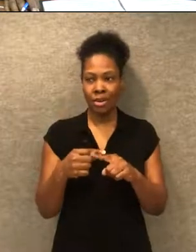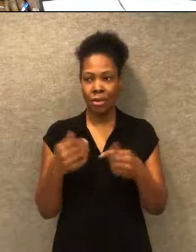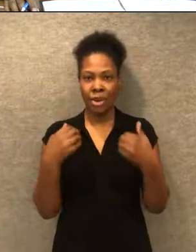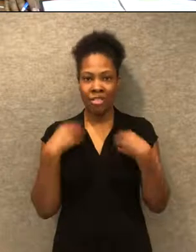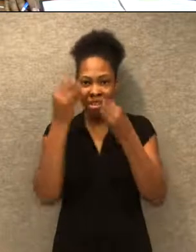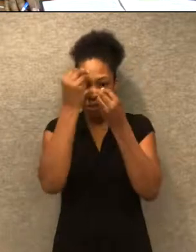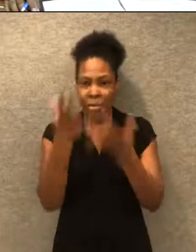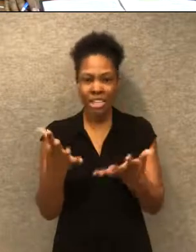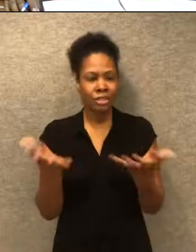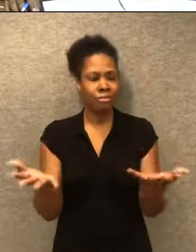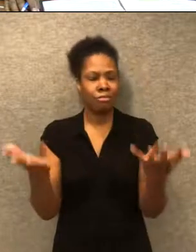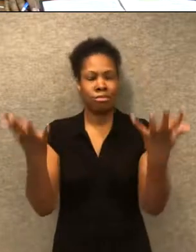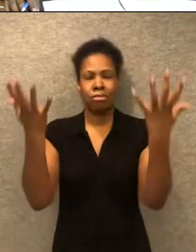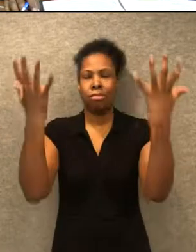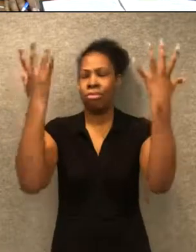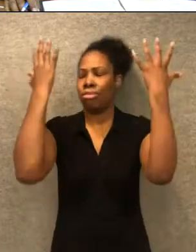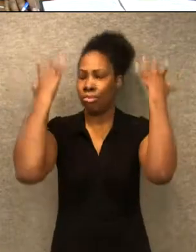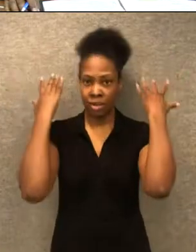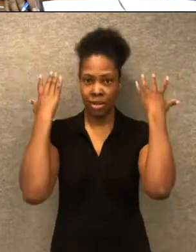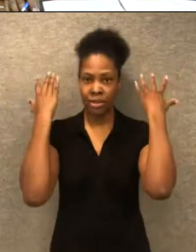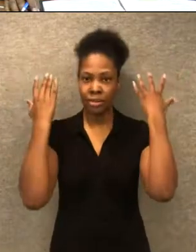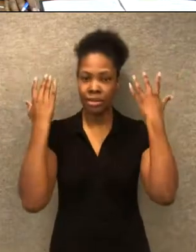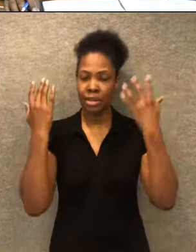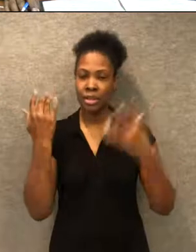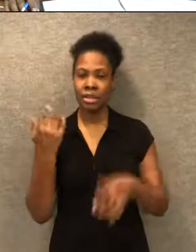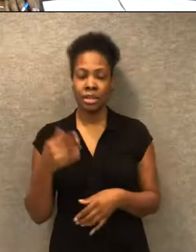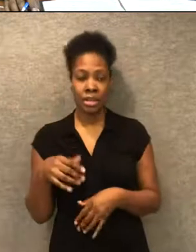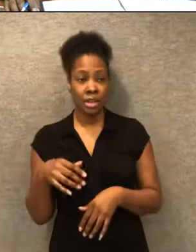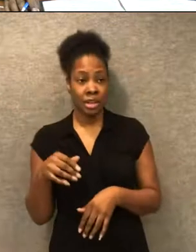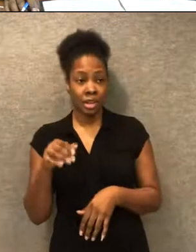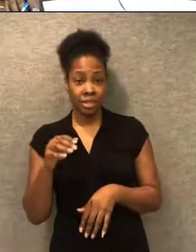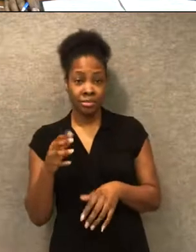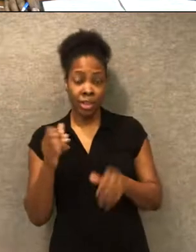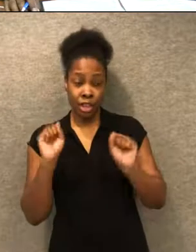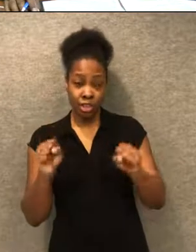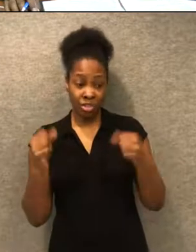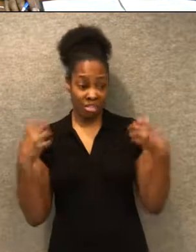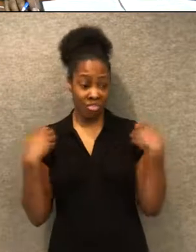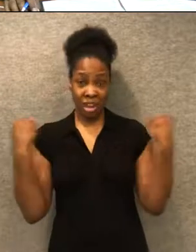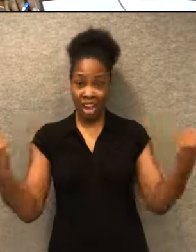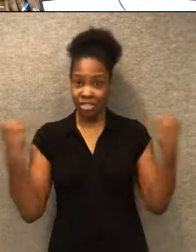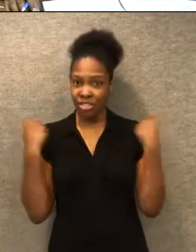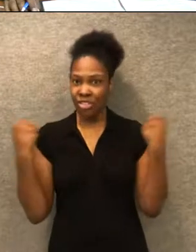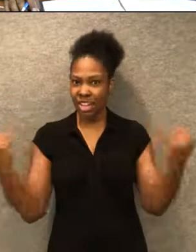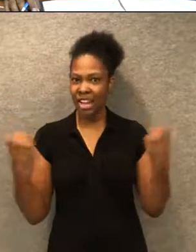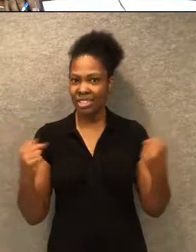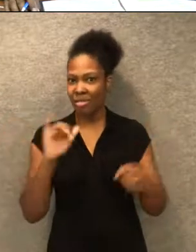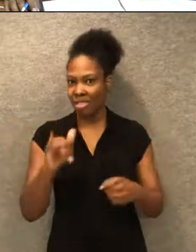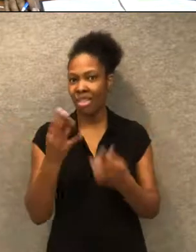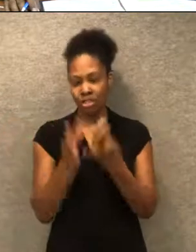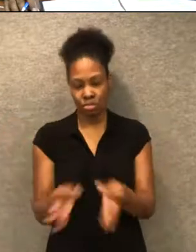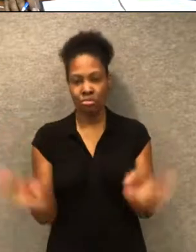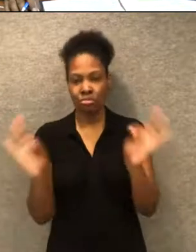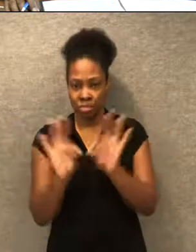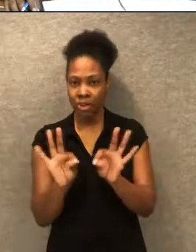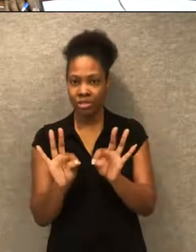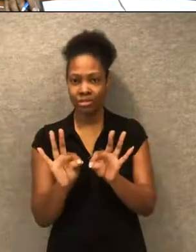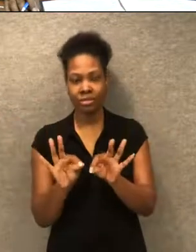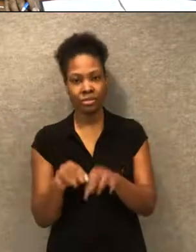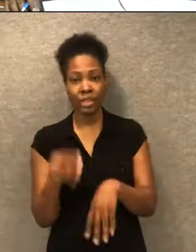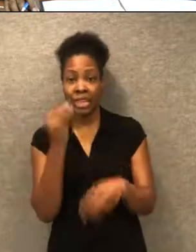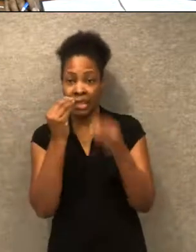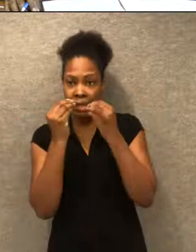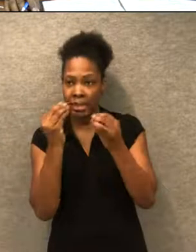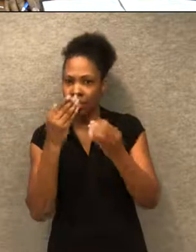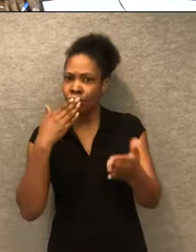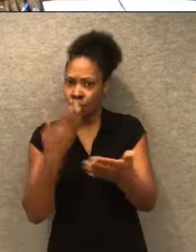take a break from that. Exercise is always really important. Eating well is important. For those of us with children,